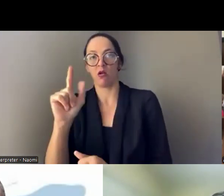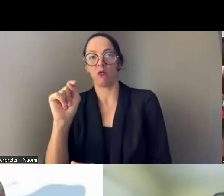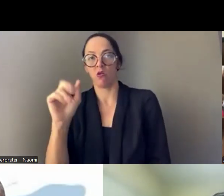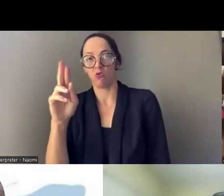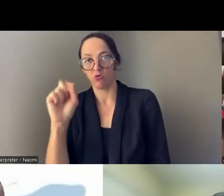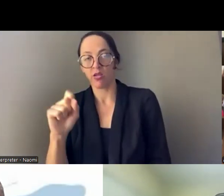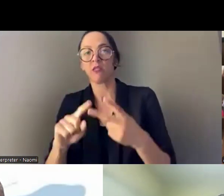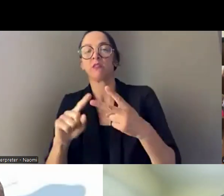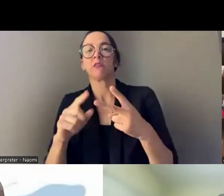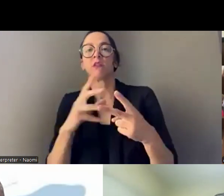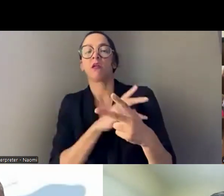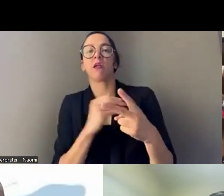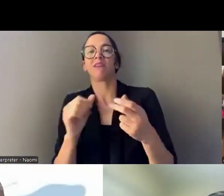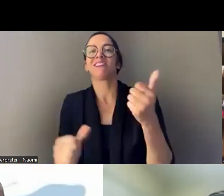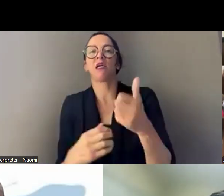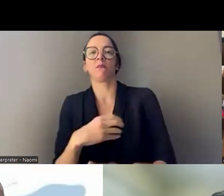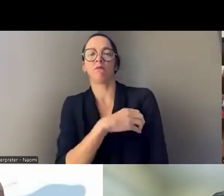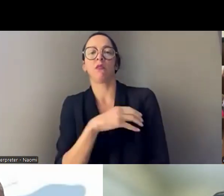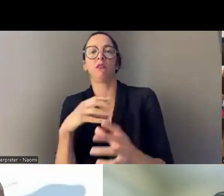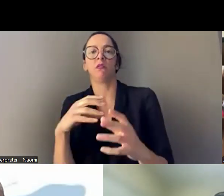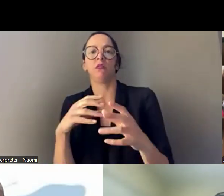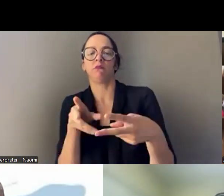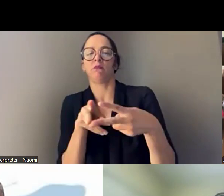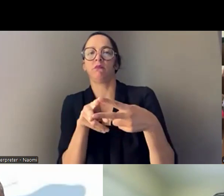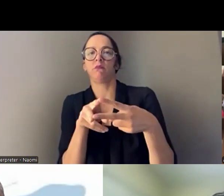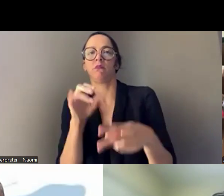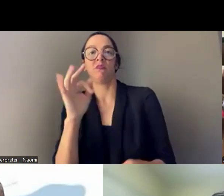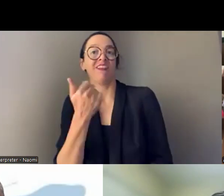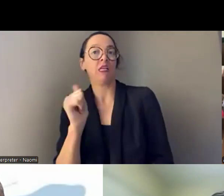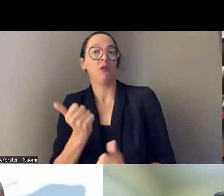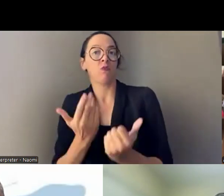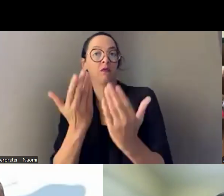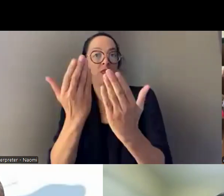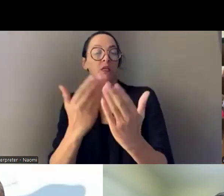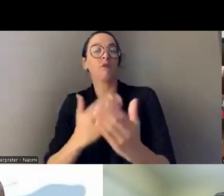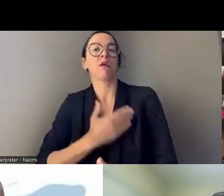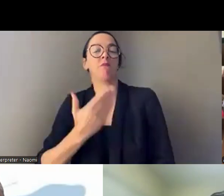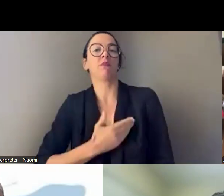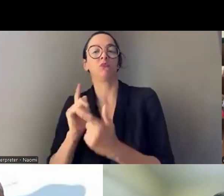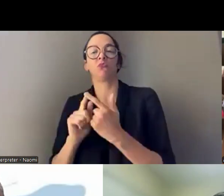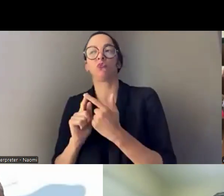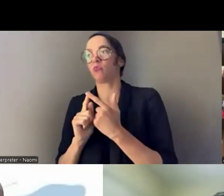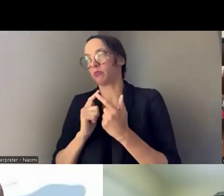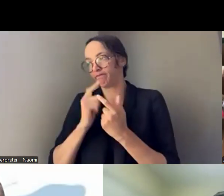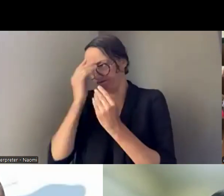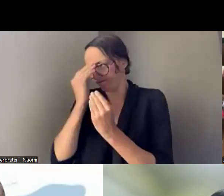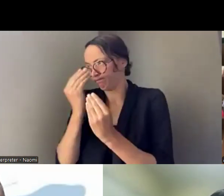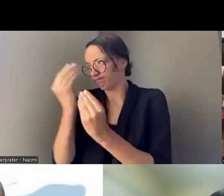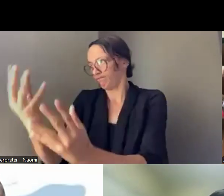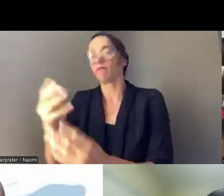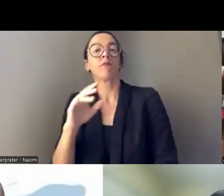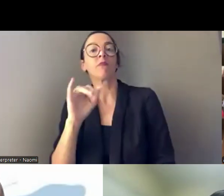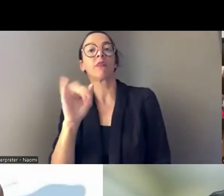whatever questions you may have, anything I can support, happy to bring this back if there needs to be any